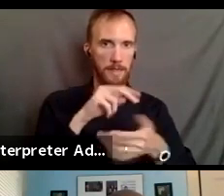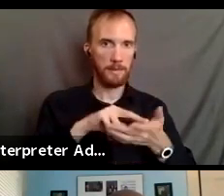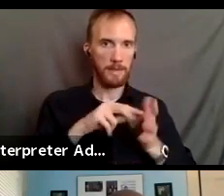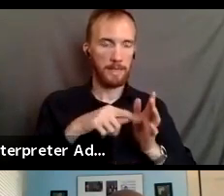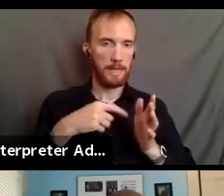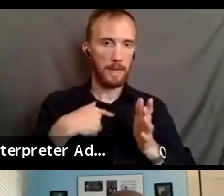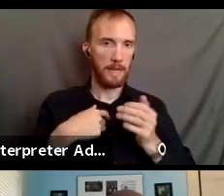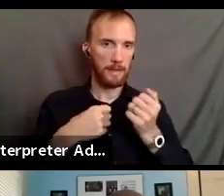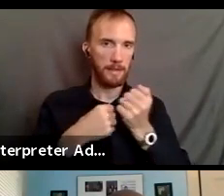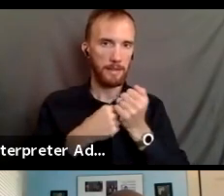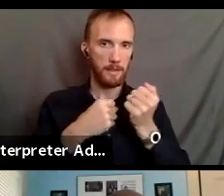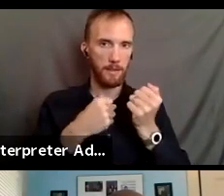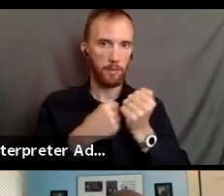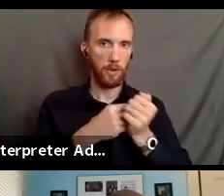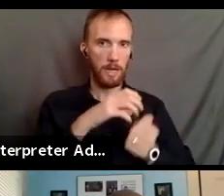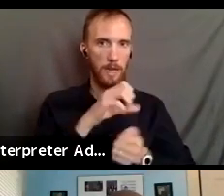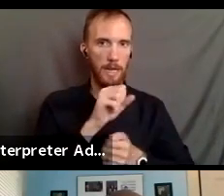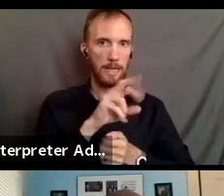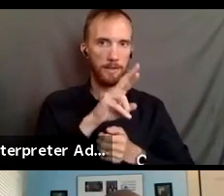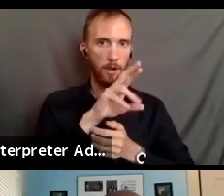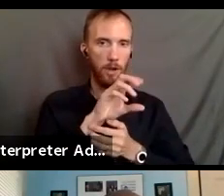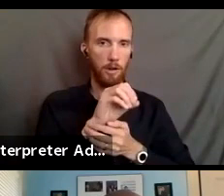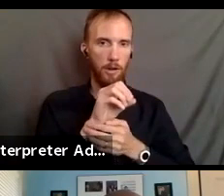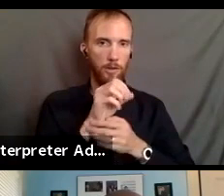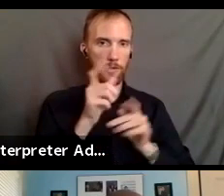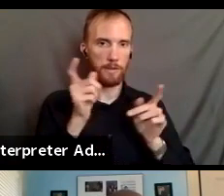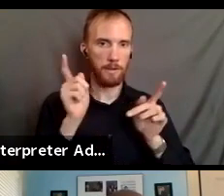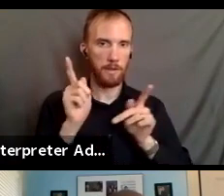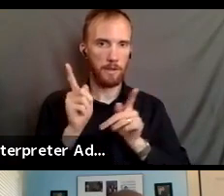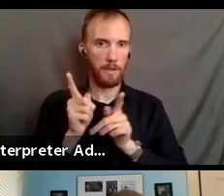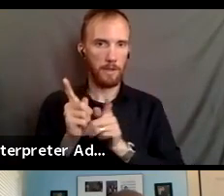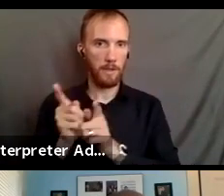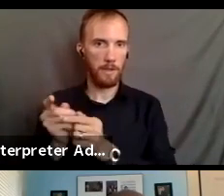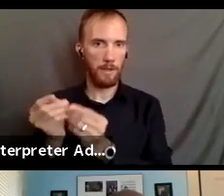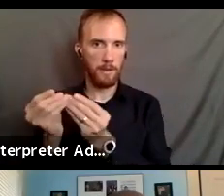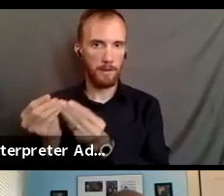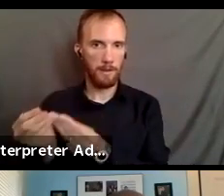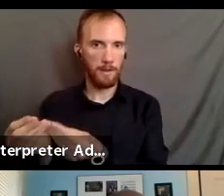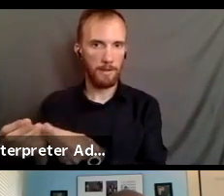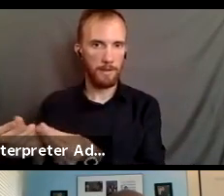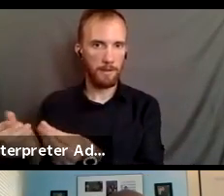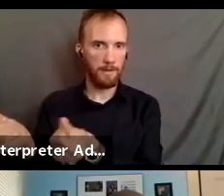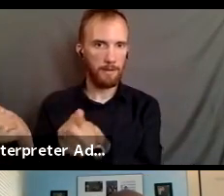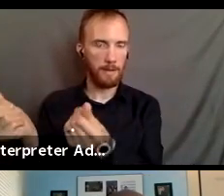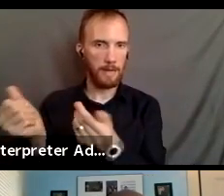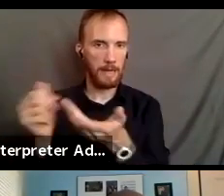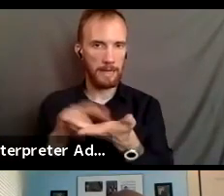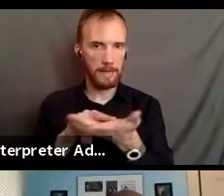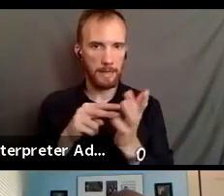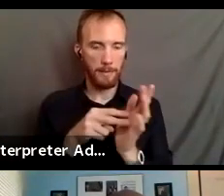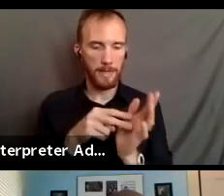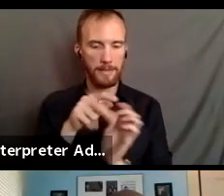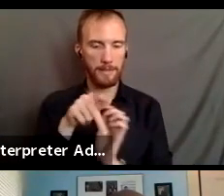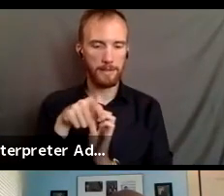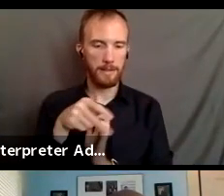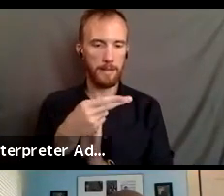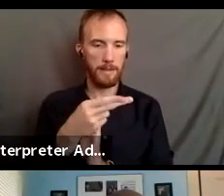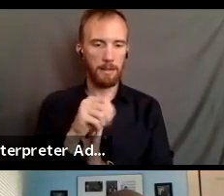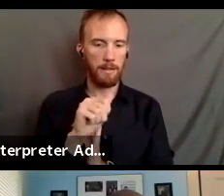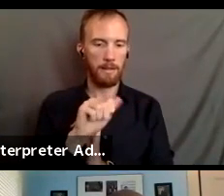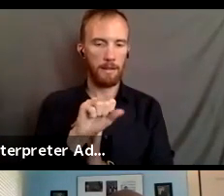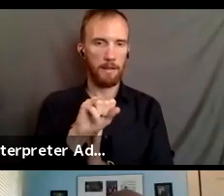out sros and phasing out means phasing out that means that at some point